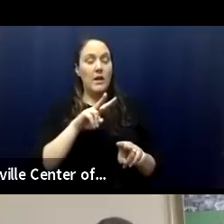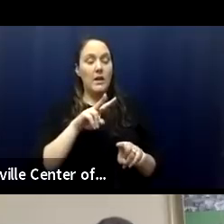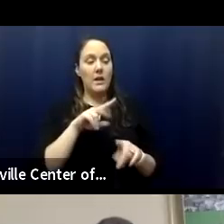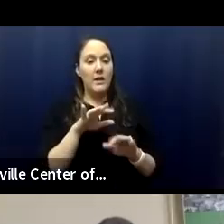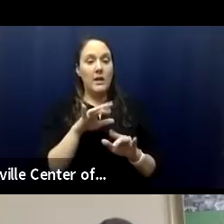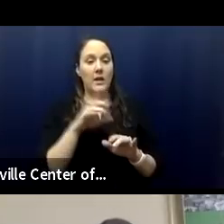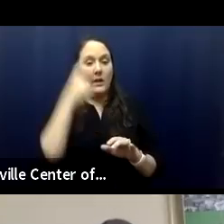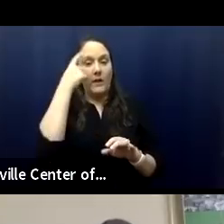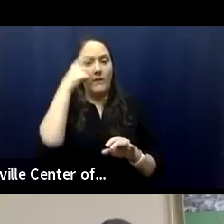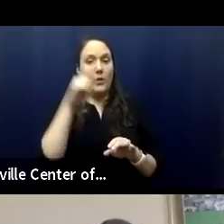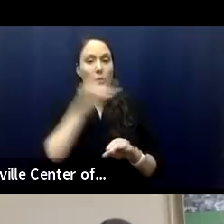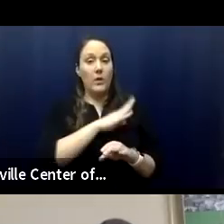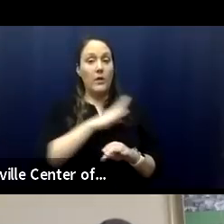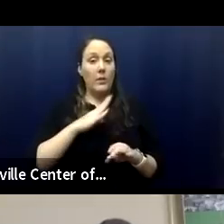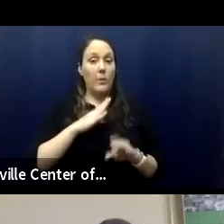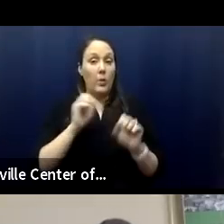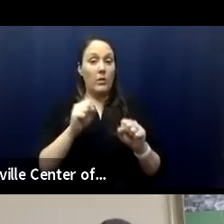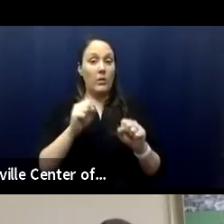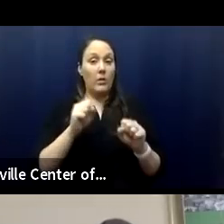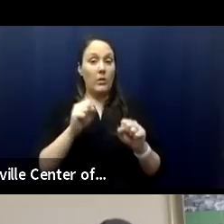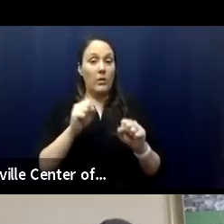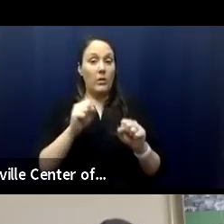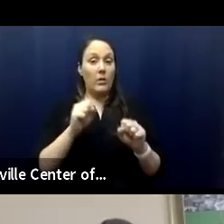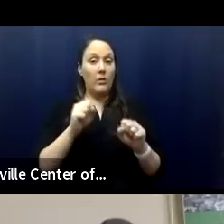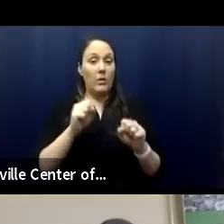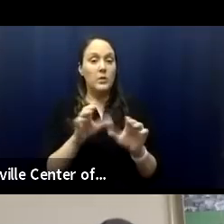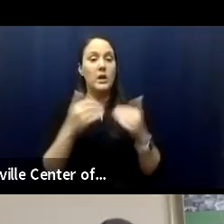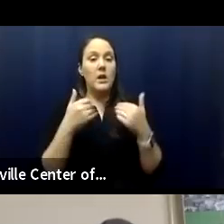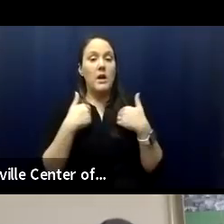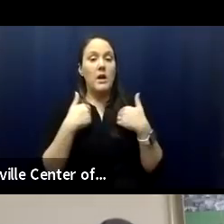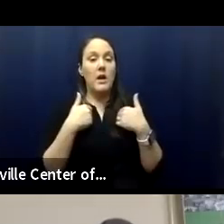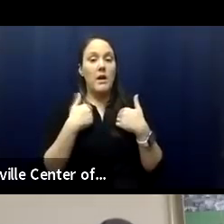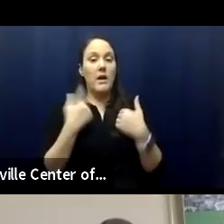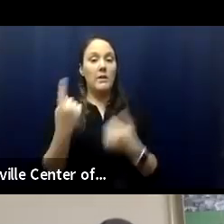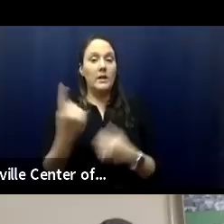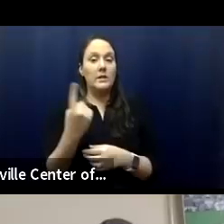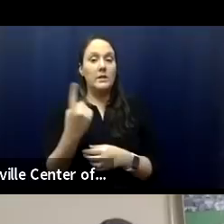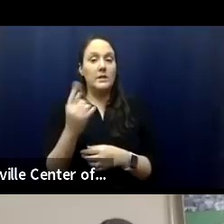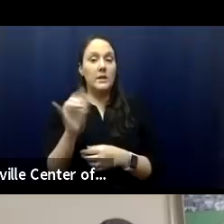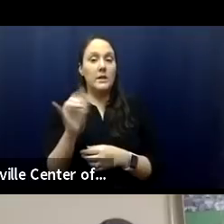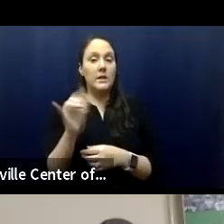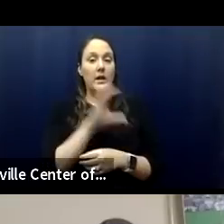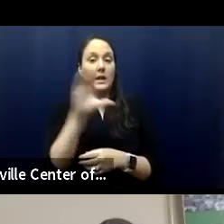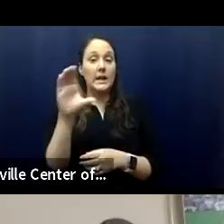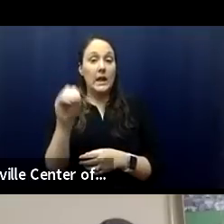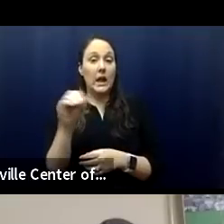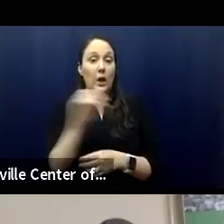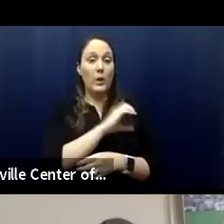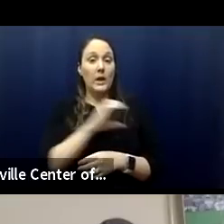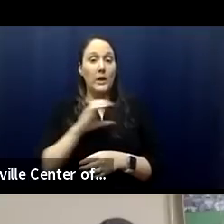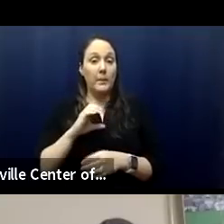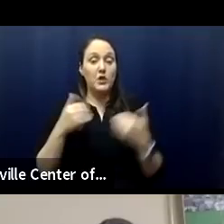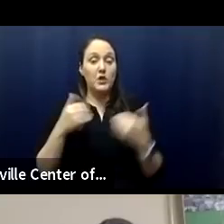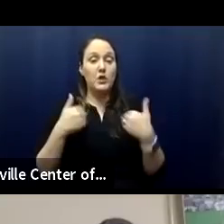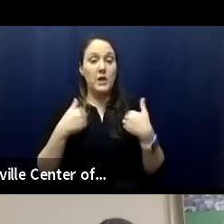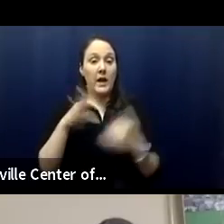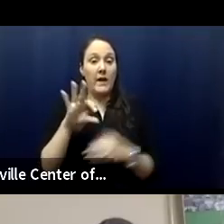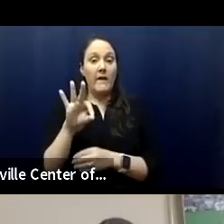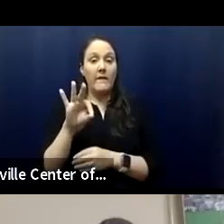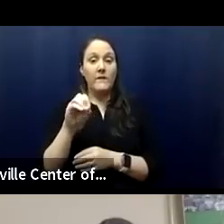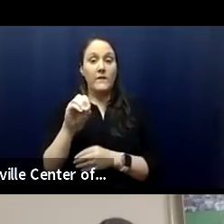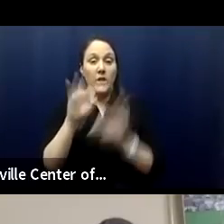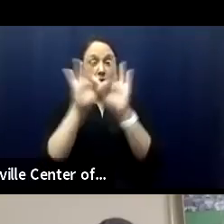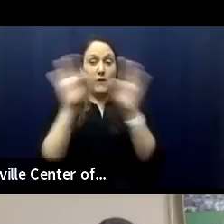for the board to be able to do is to have something like County Commission has a forum where commissioners